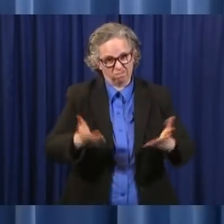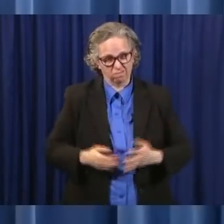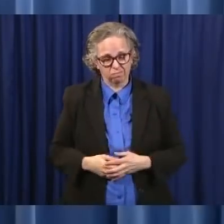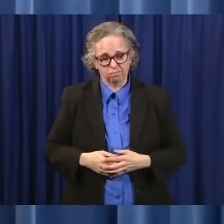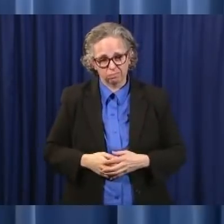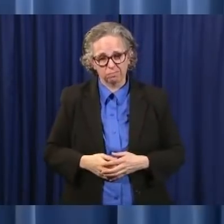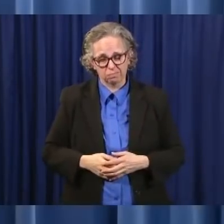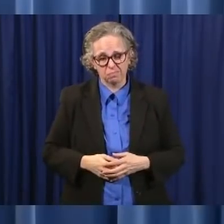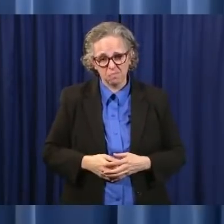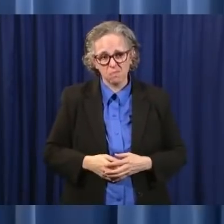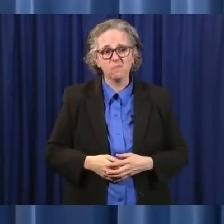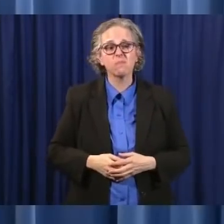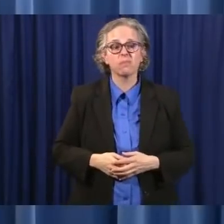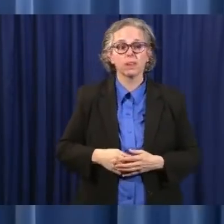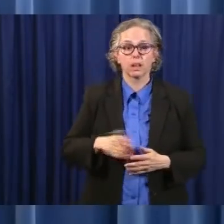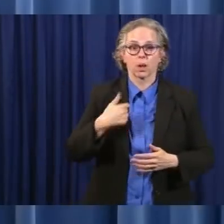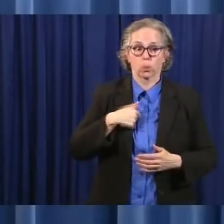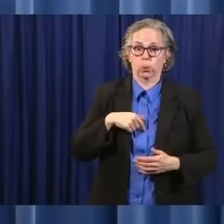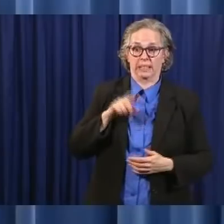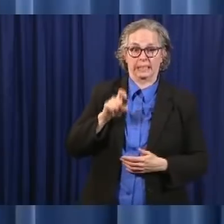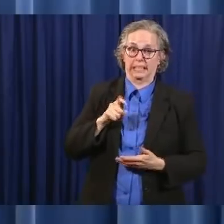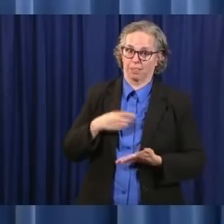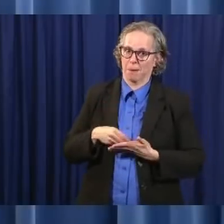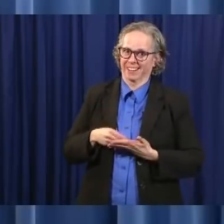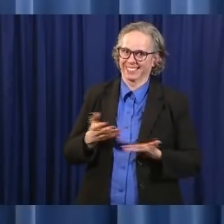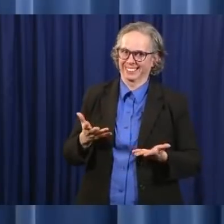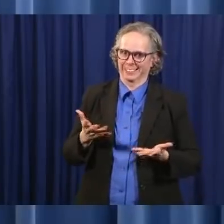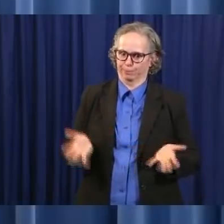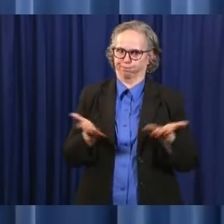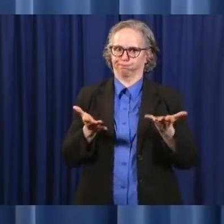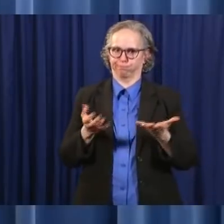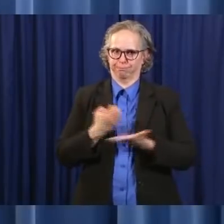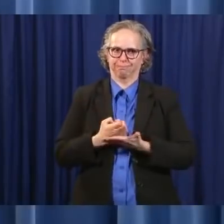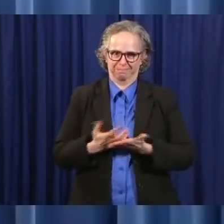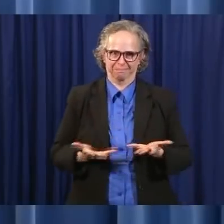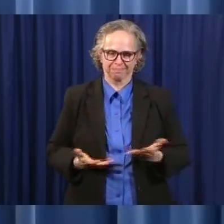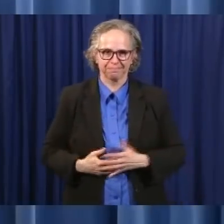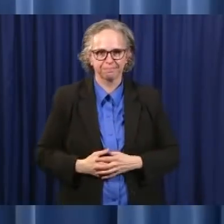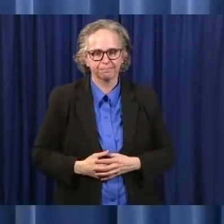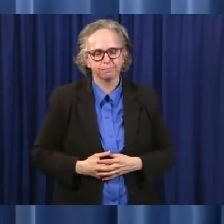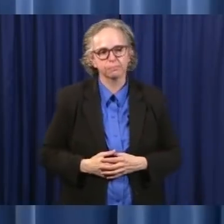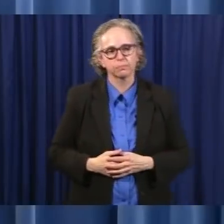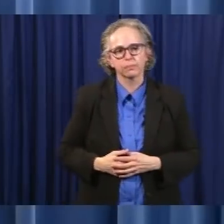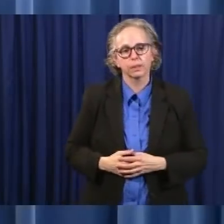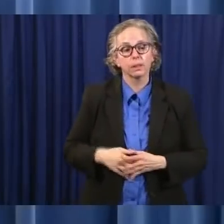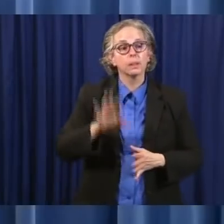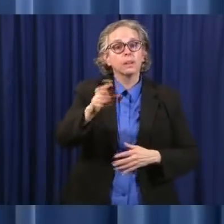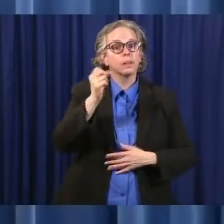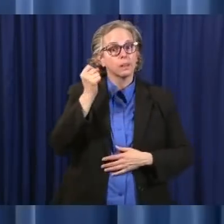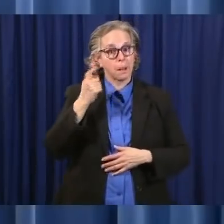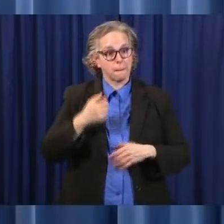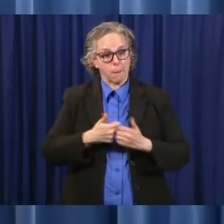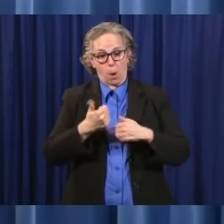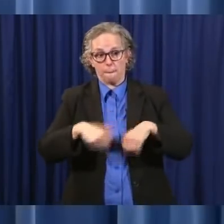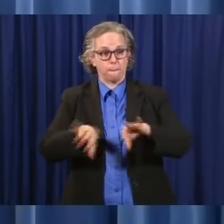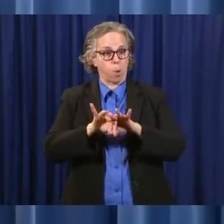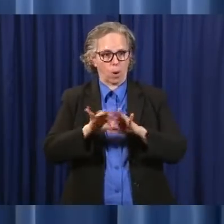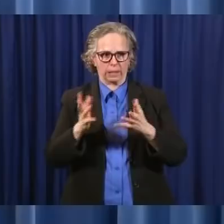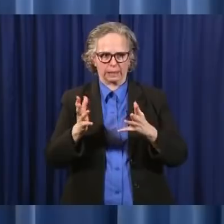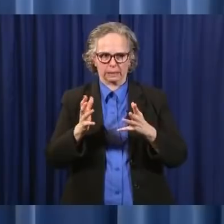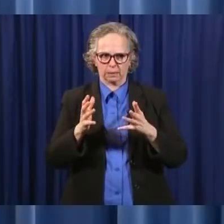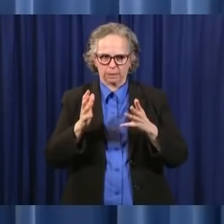There's a need for that. I think the most important thing for us, and I want to stay focused on my message, the most important thing for